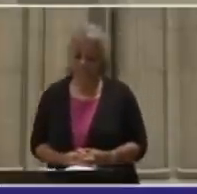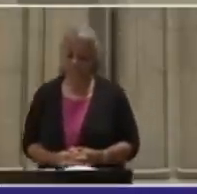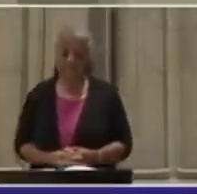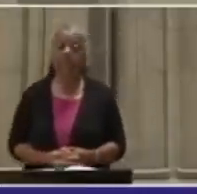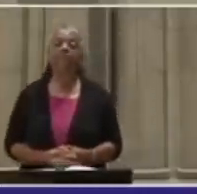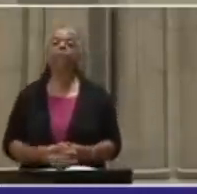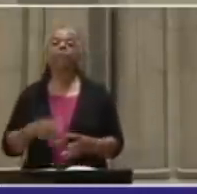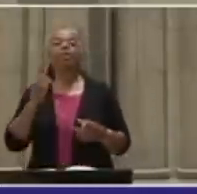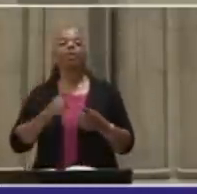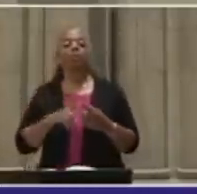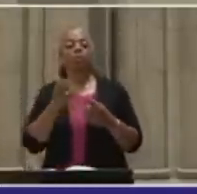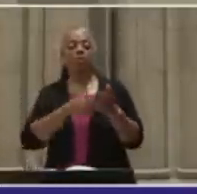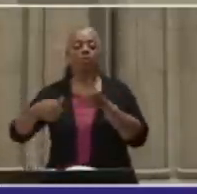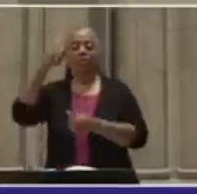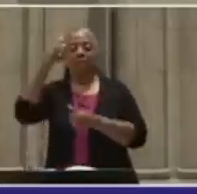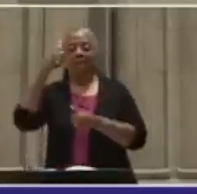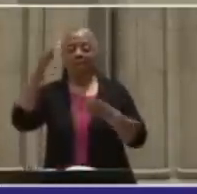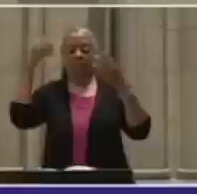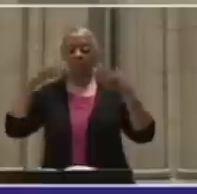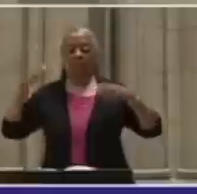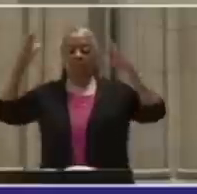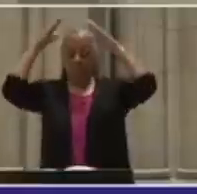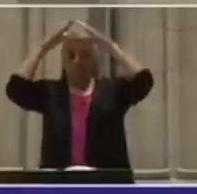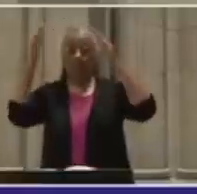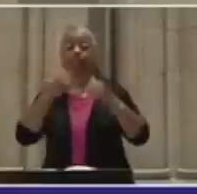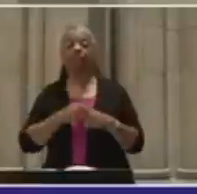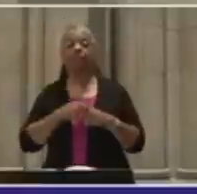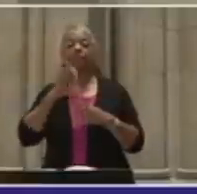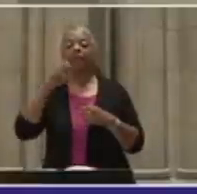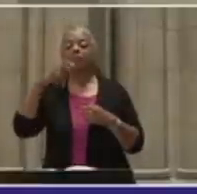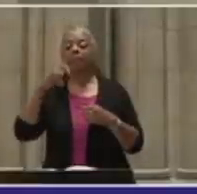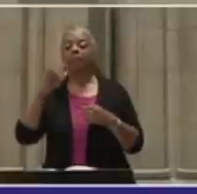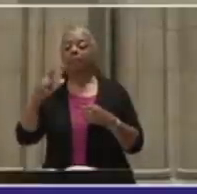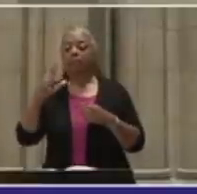To the presiding bishop, the Episcopal Church, Bishop Curry,